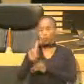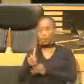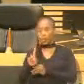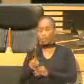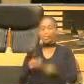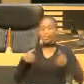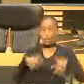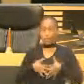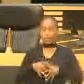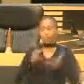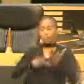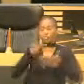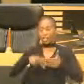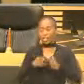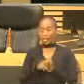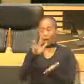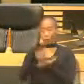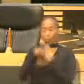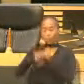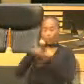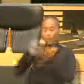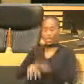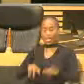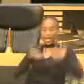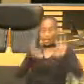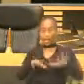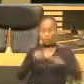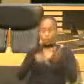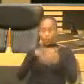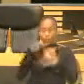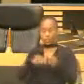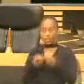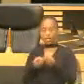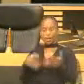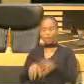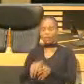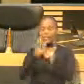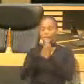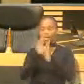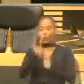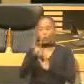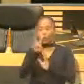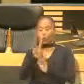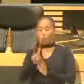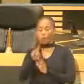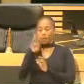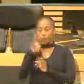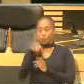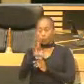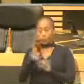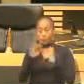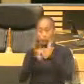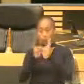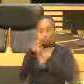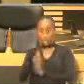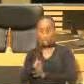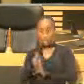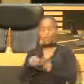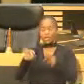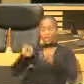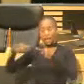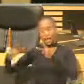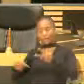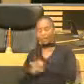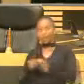projects have been approved, 8 projects to the tune of 10.1 million rent, and an additional 13 projects to the tune of 5